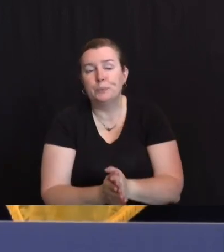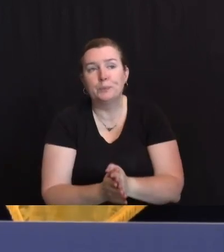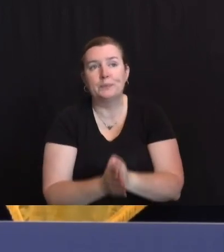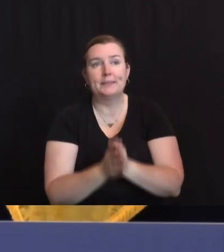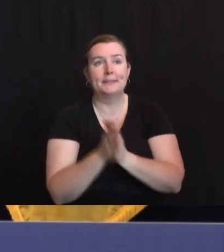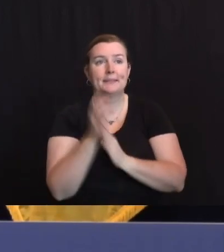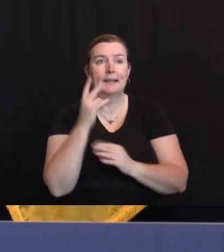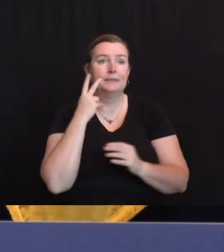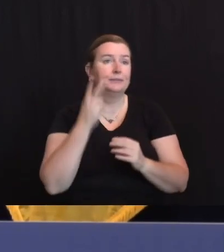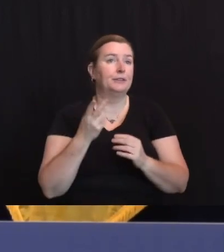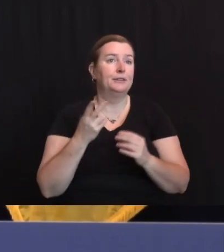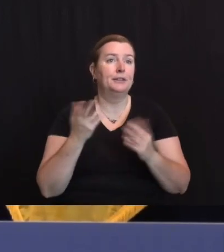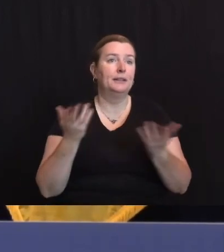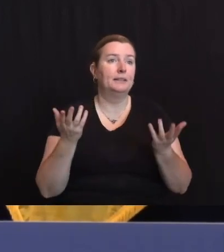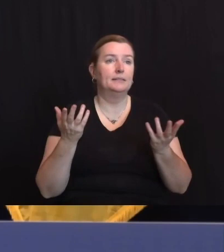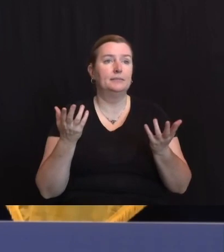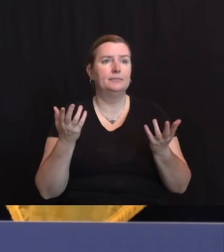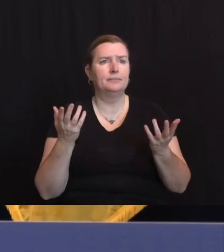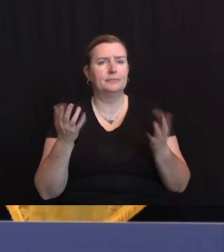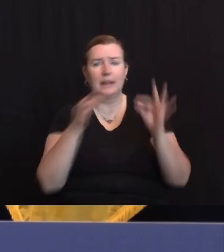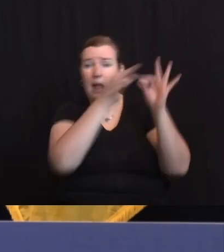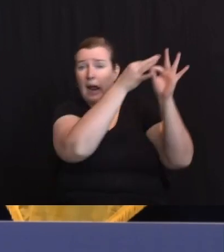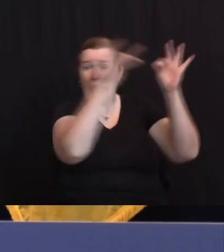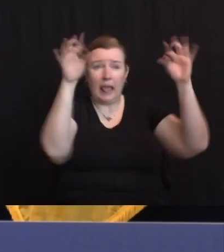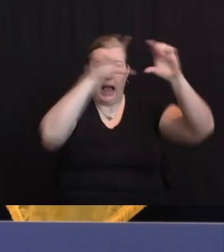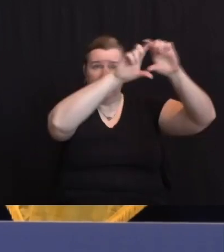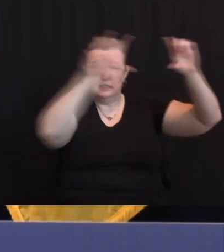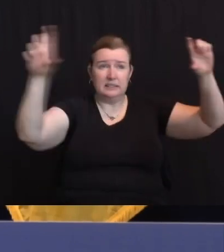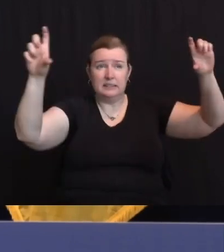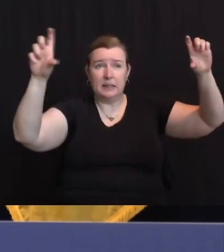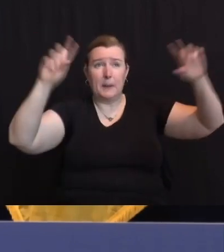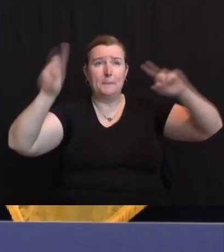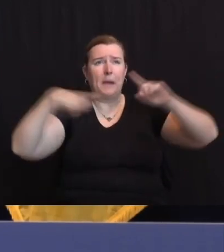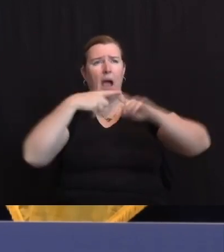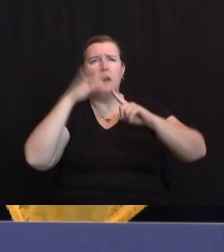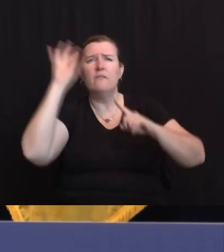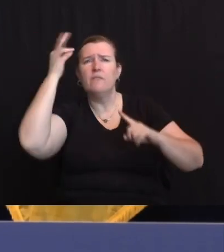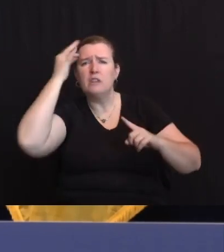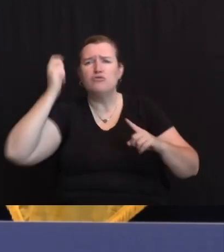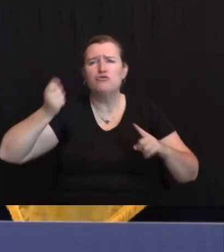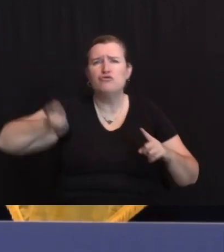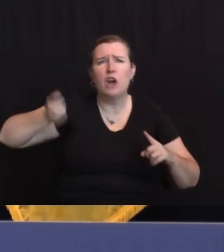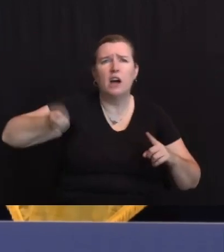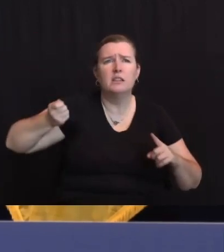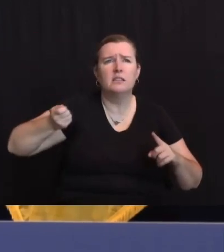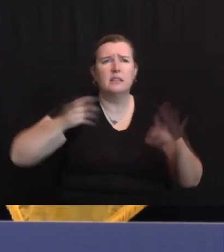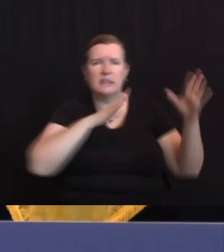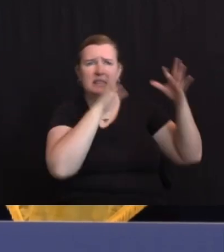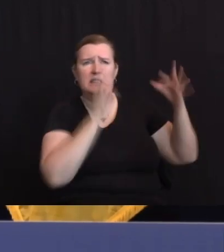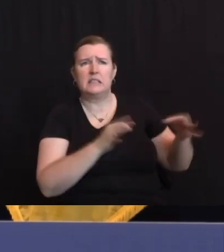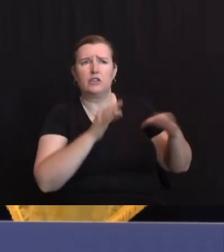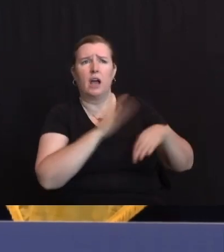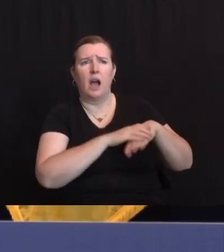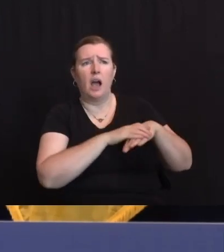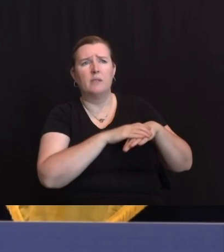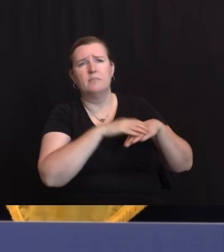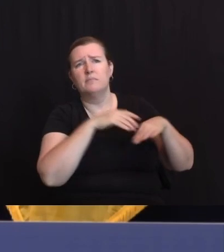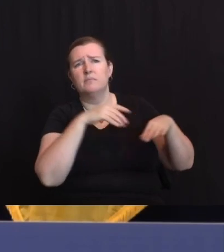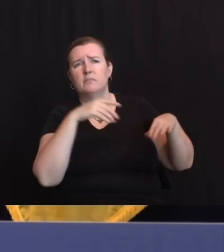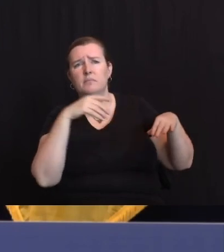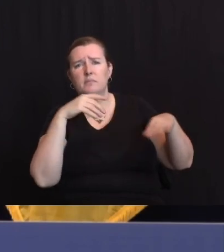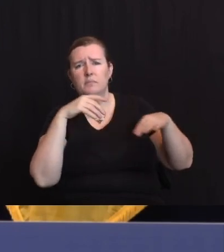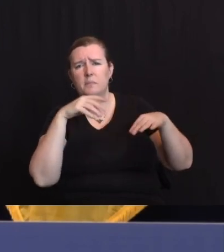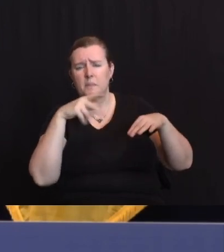the general headlines around the federal judge's ruling on Pennsylvania. I would just say,